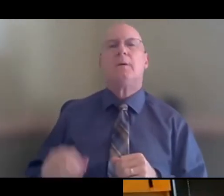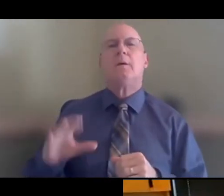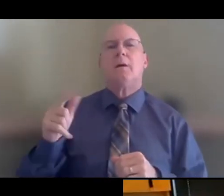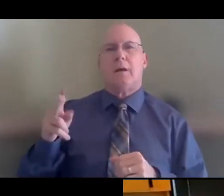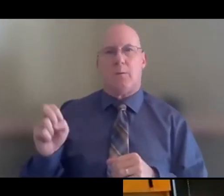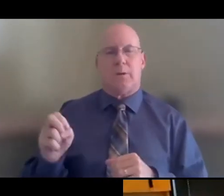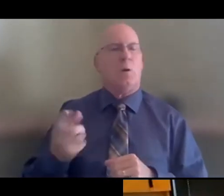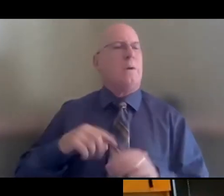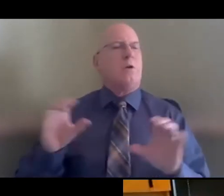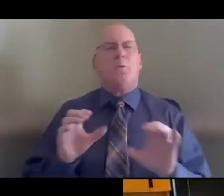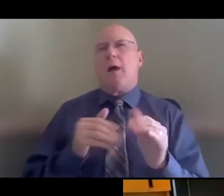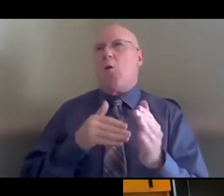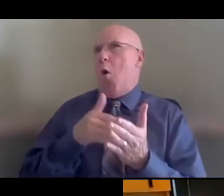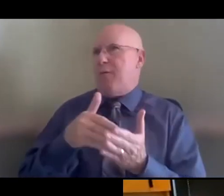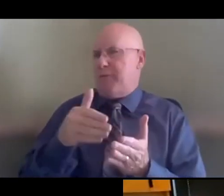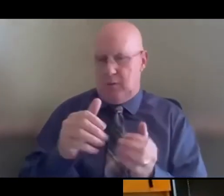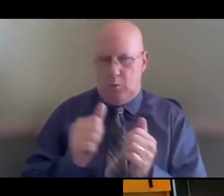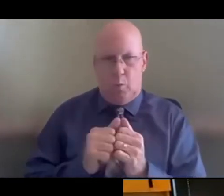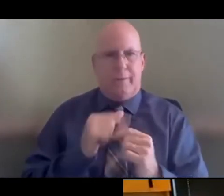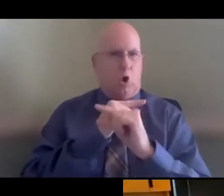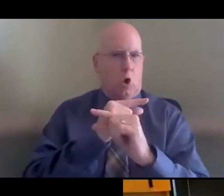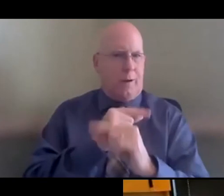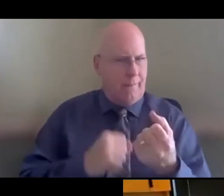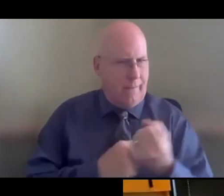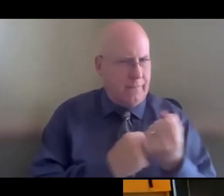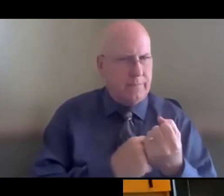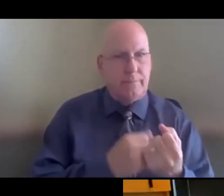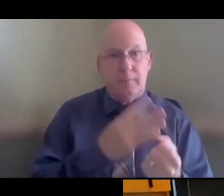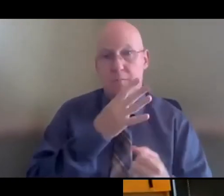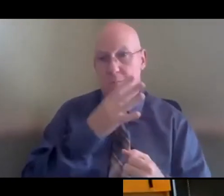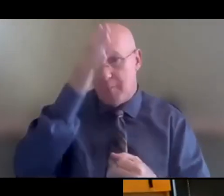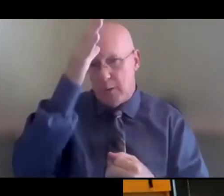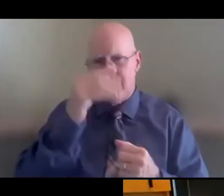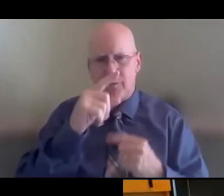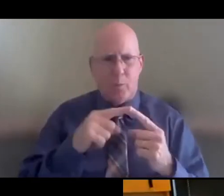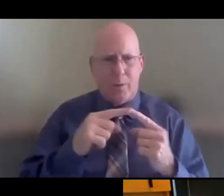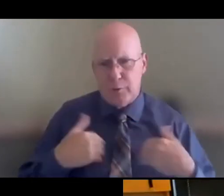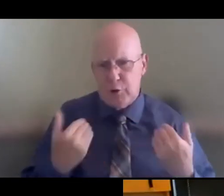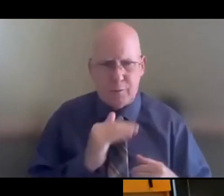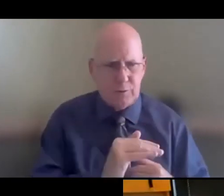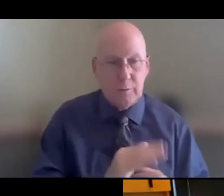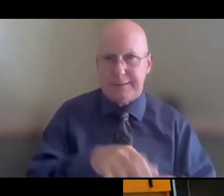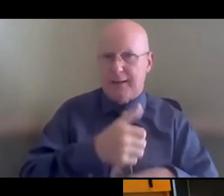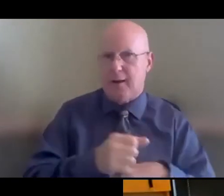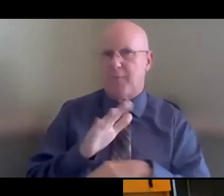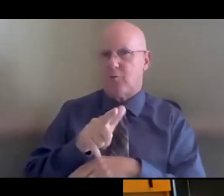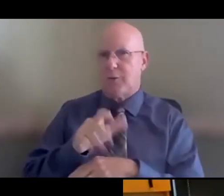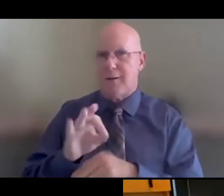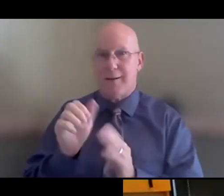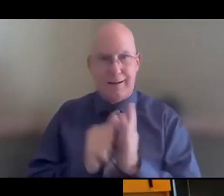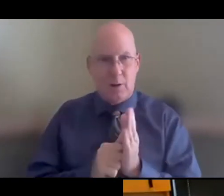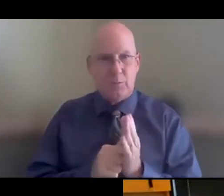guardian advocacies. We see it come up a lot, where parents, when their child was very small, set up a 529 account. The child